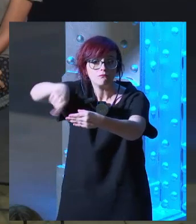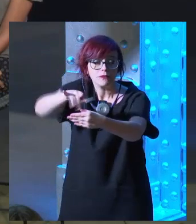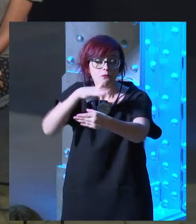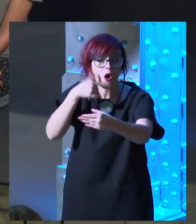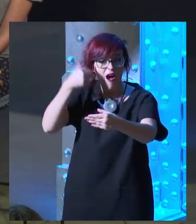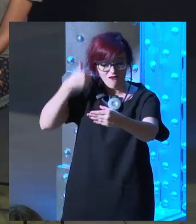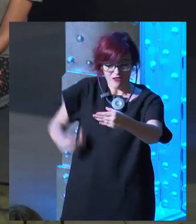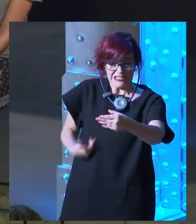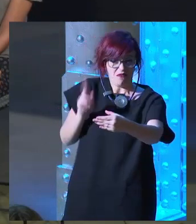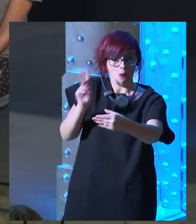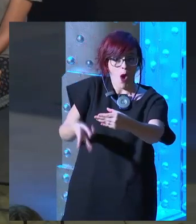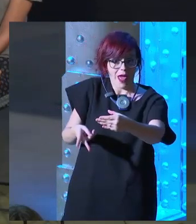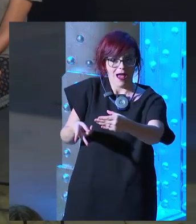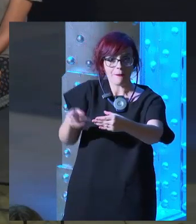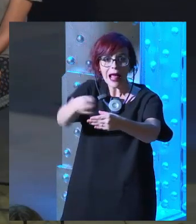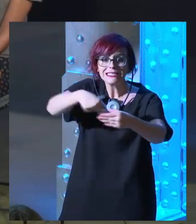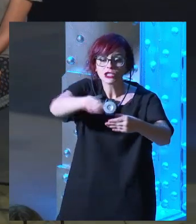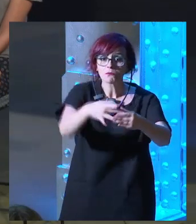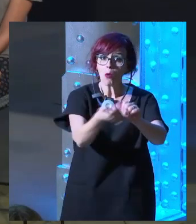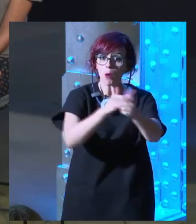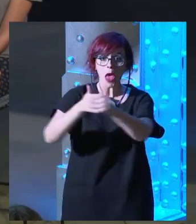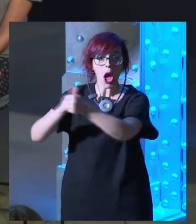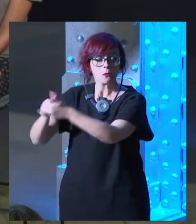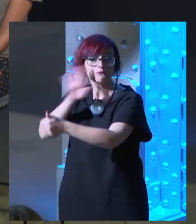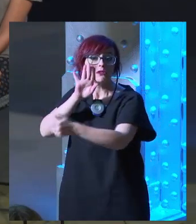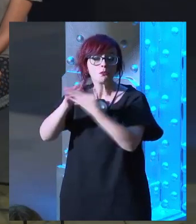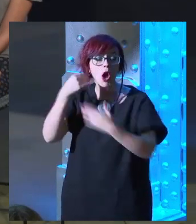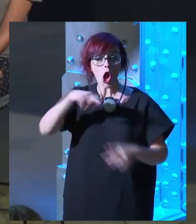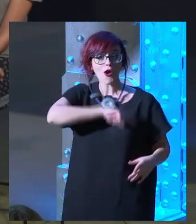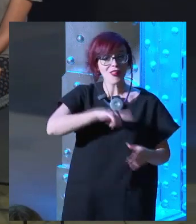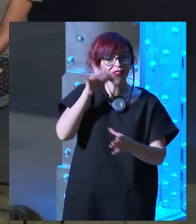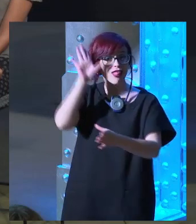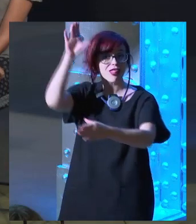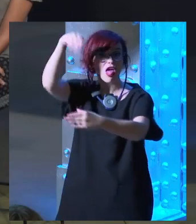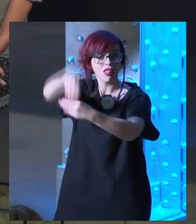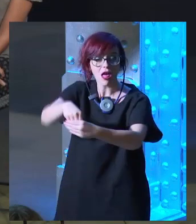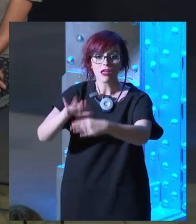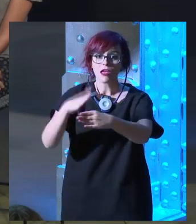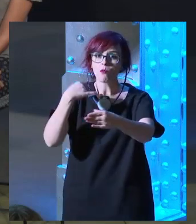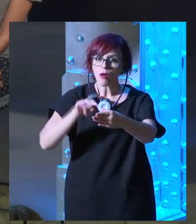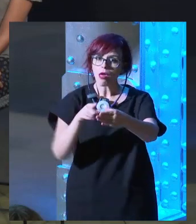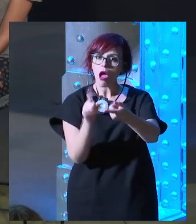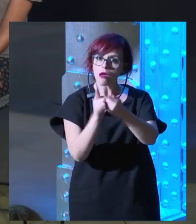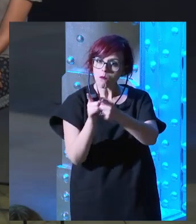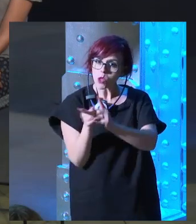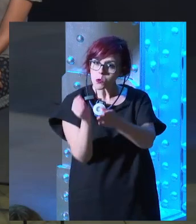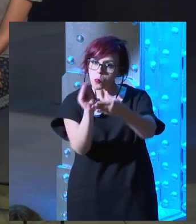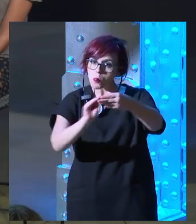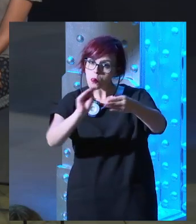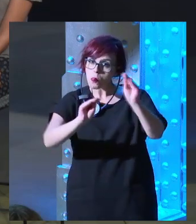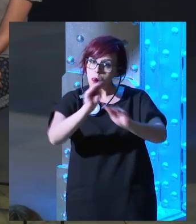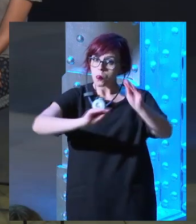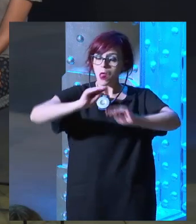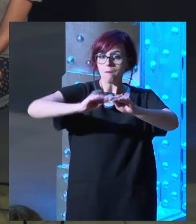that you might make of yourself can each have slightly different iterations. So, you know, like those paper dolls you used to cut out